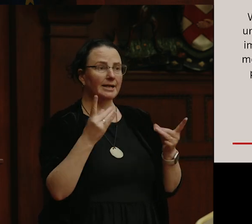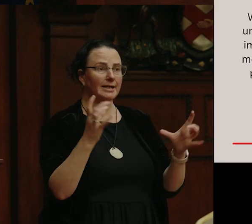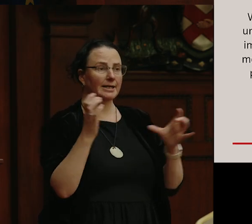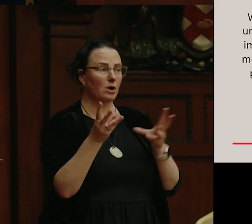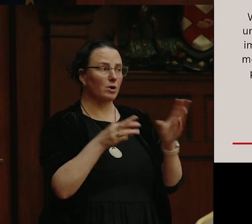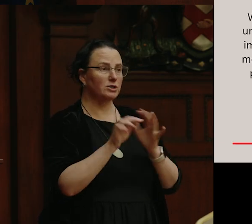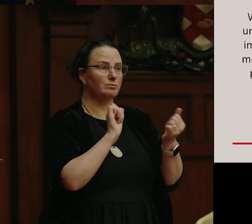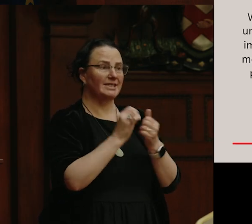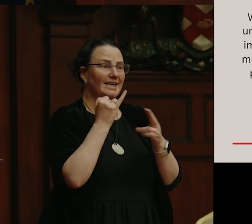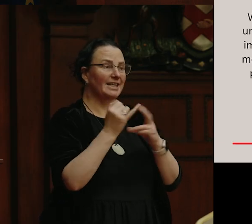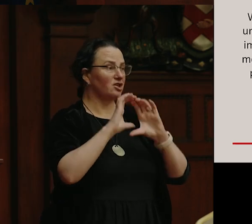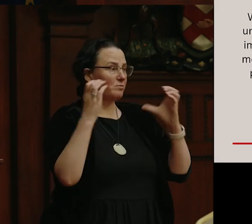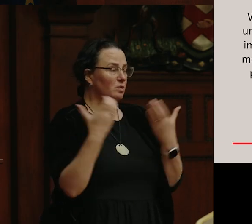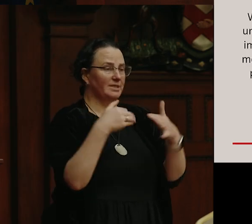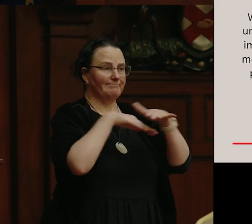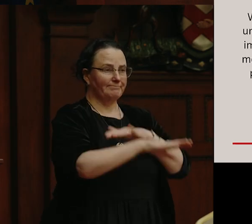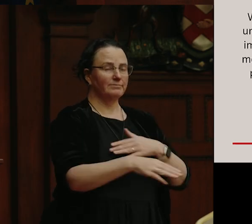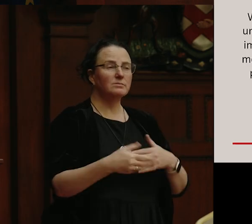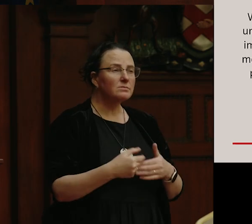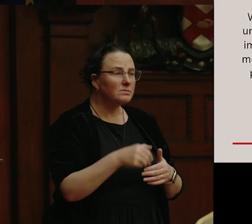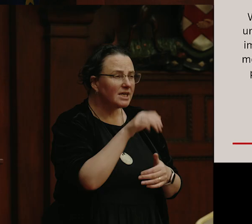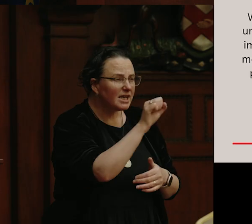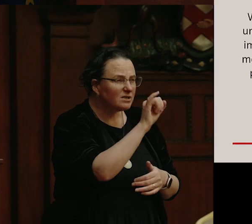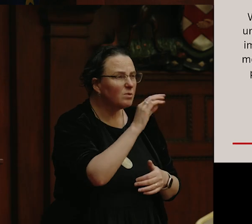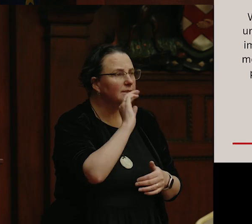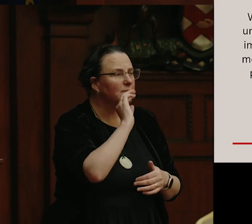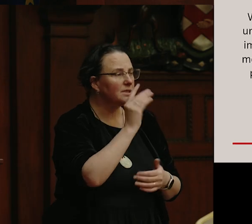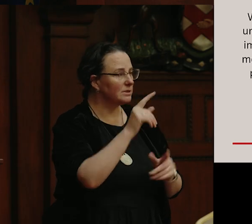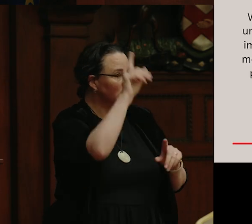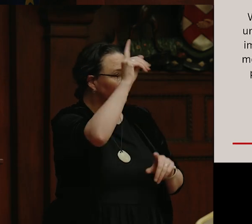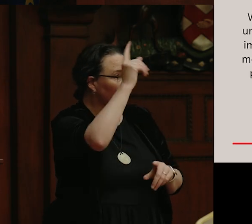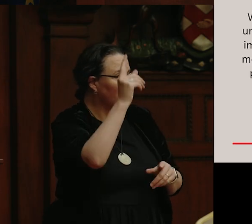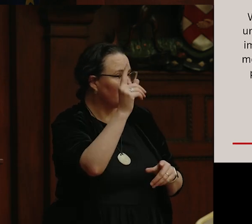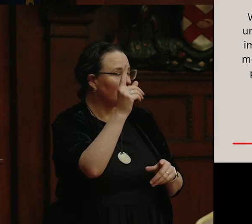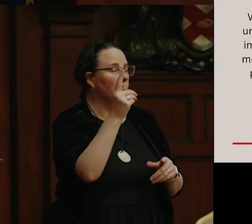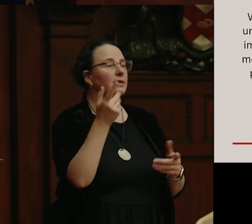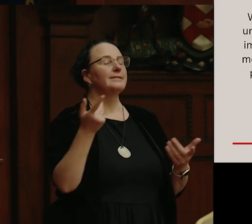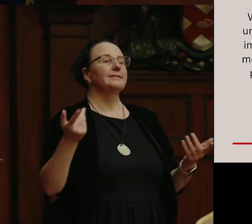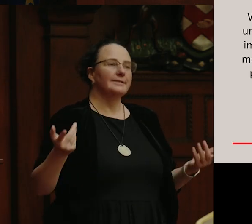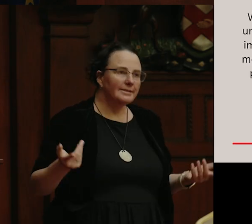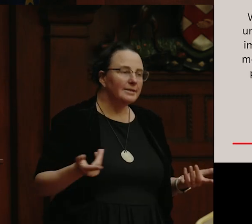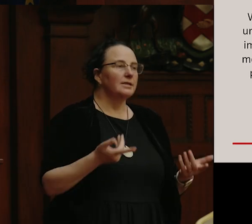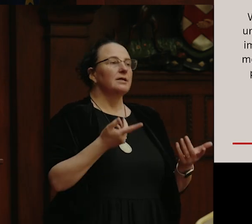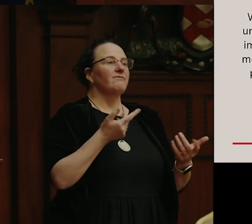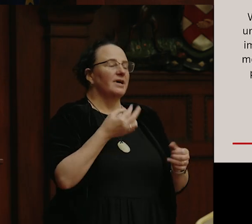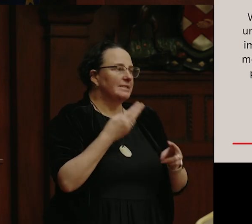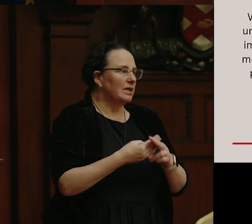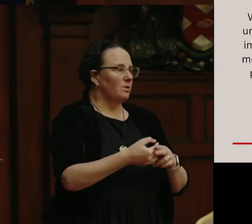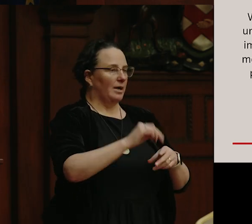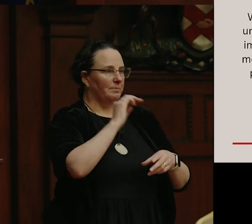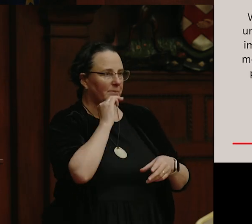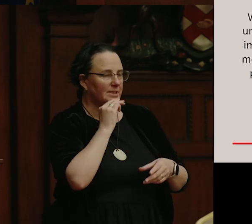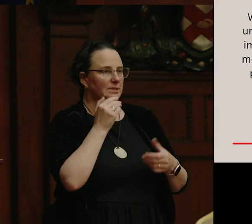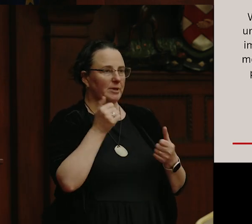community in particular may not know that much about Sjögren's. So the first people you meet need to know a lot about Sjögren's. So to find out what it is, to be